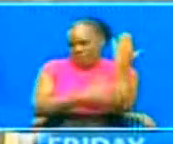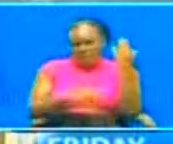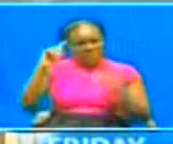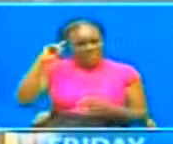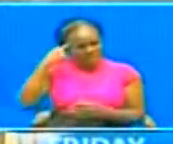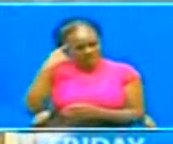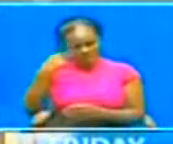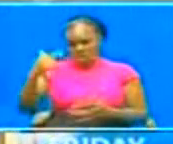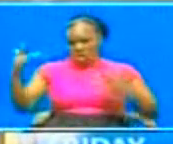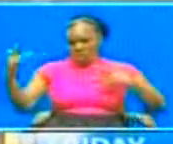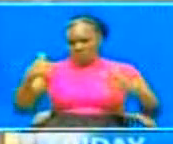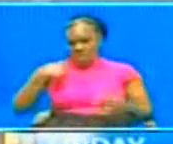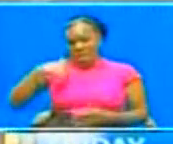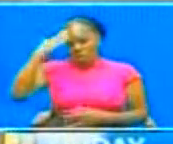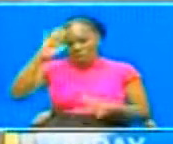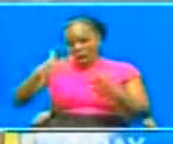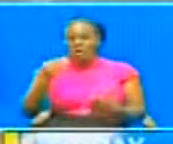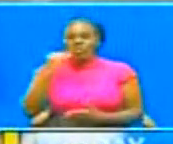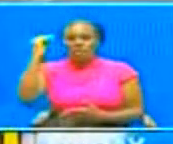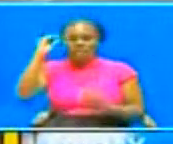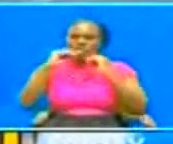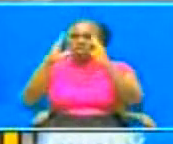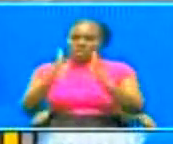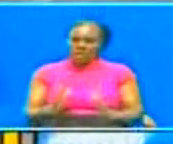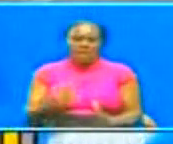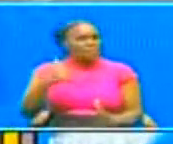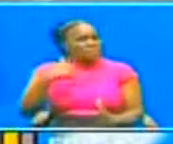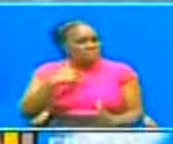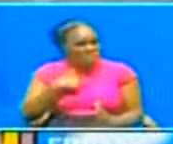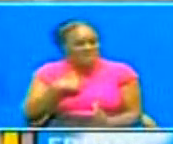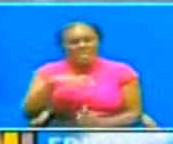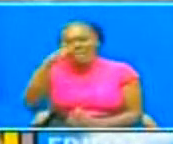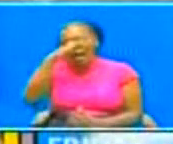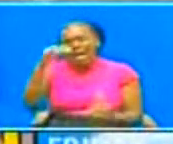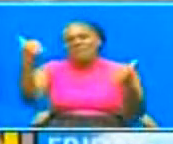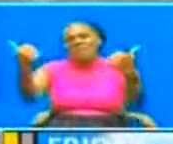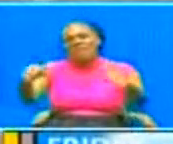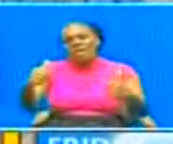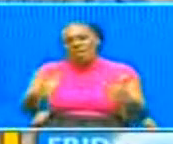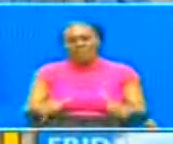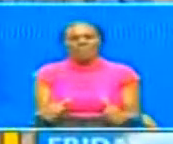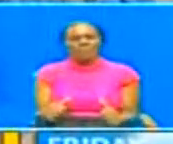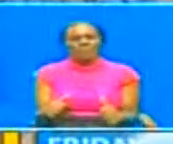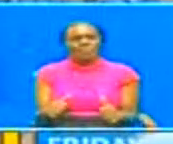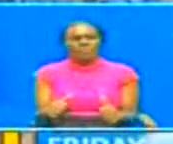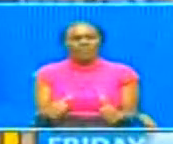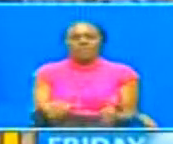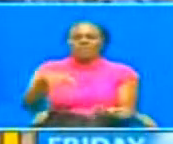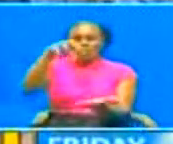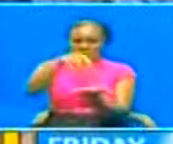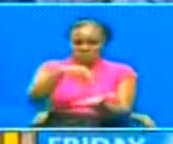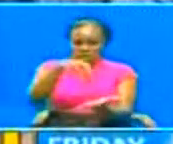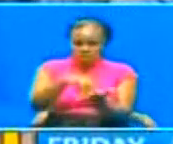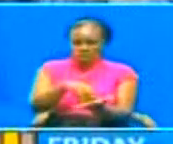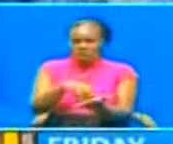as far as I am concerned, being the principal of the school, I have not created any room for cheating. This case has since